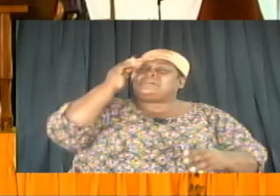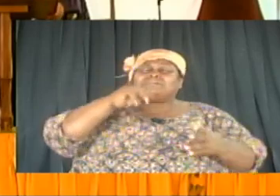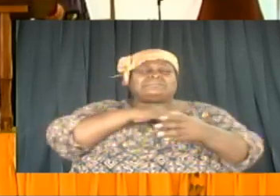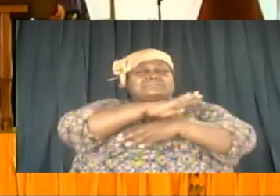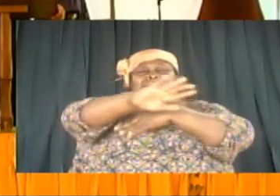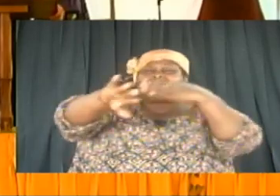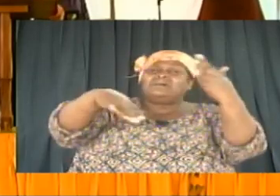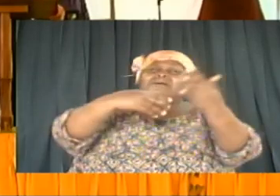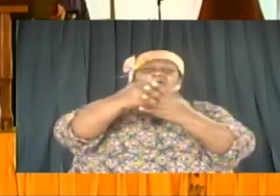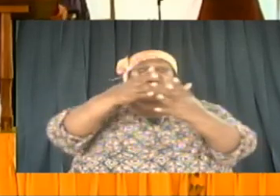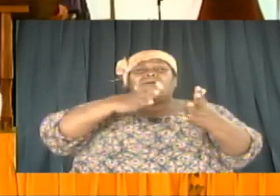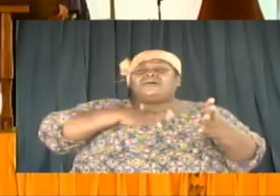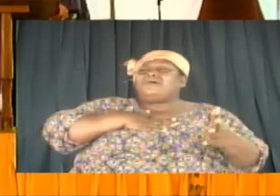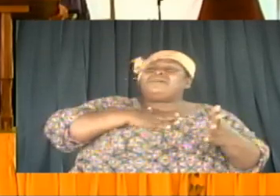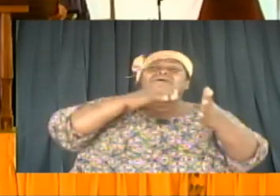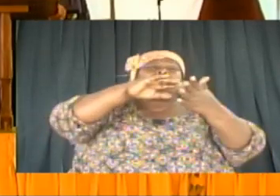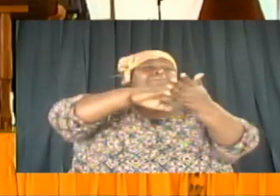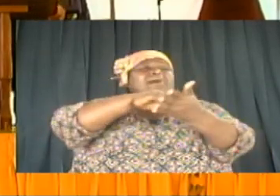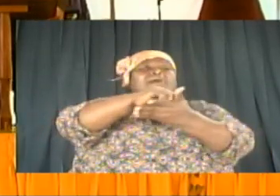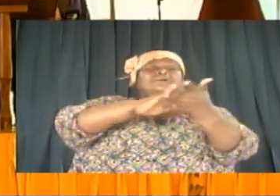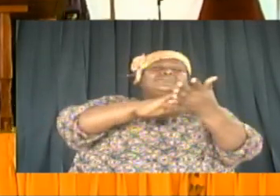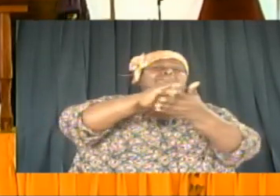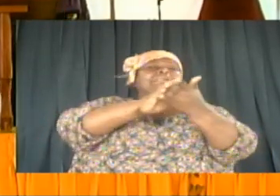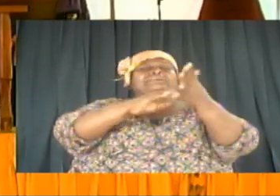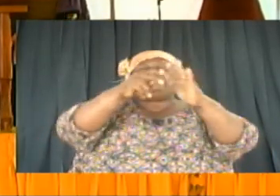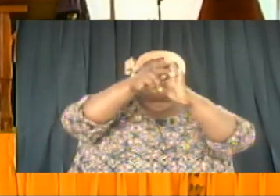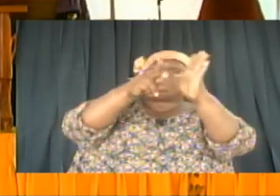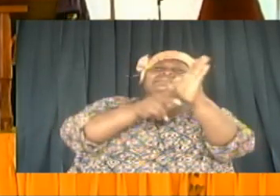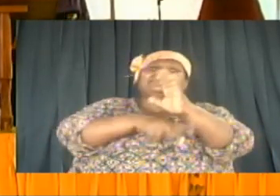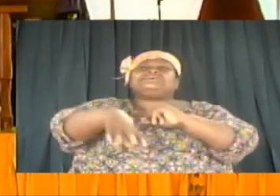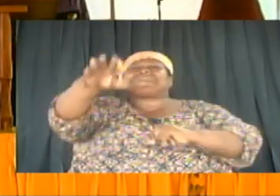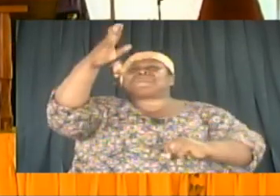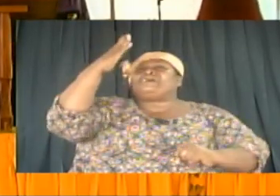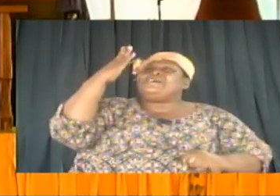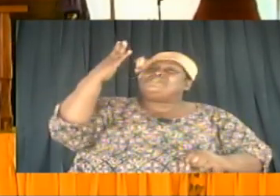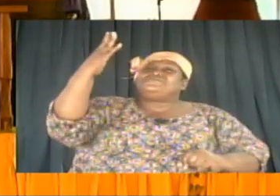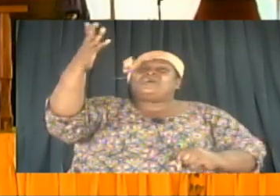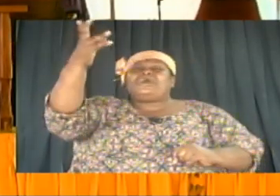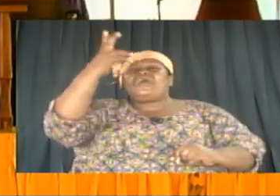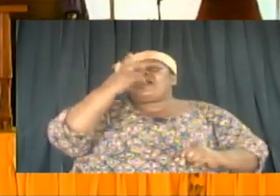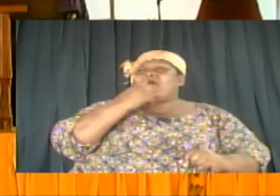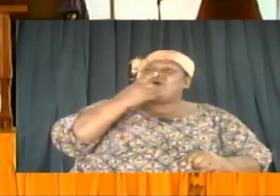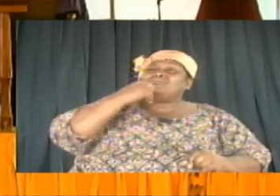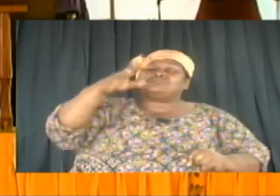are. What a cry, what a prayer. All my weakness.